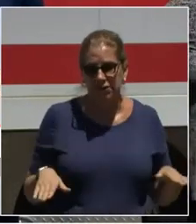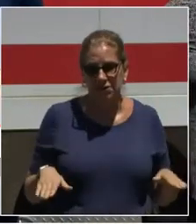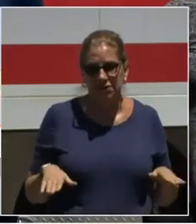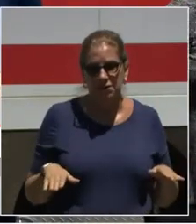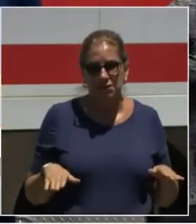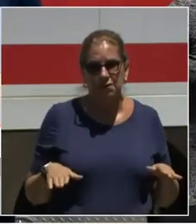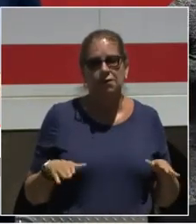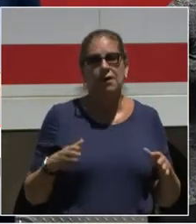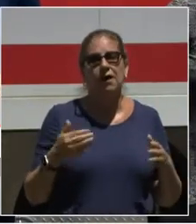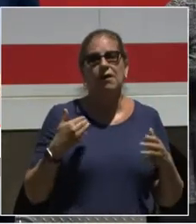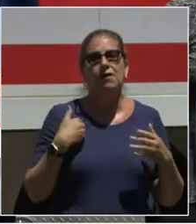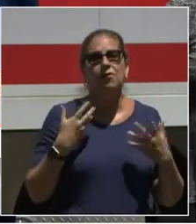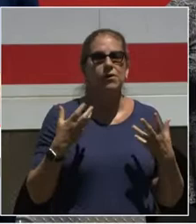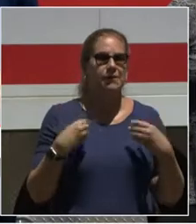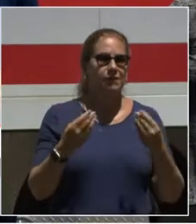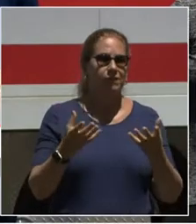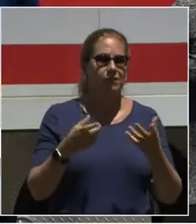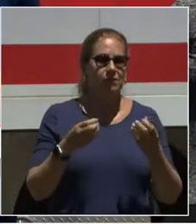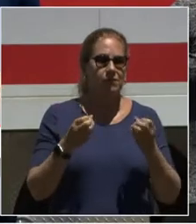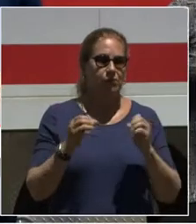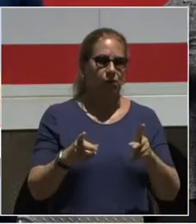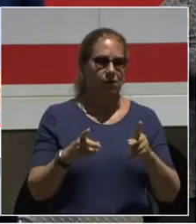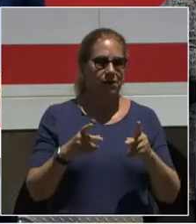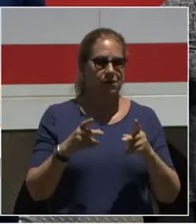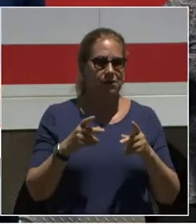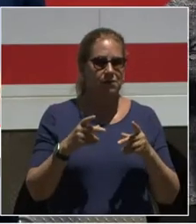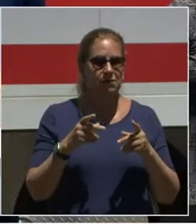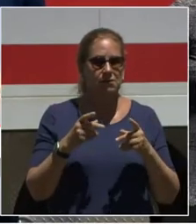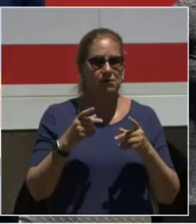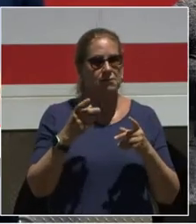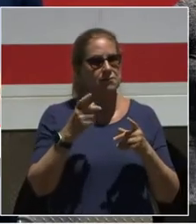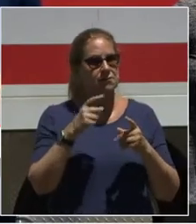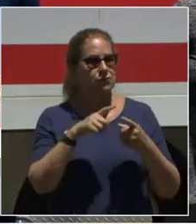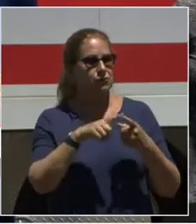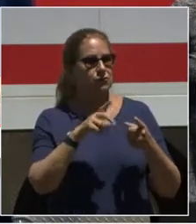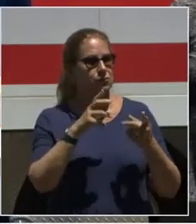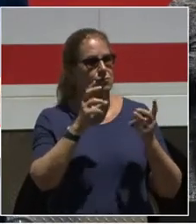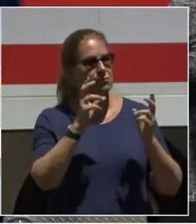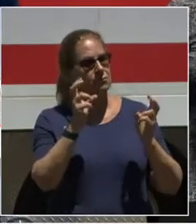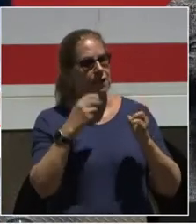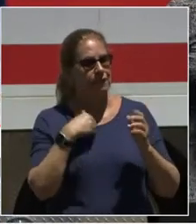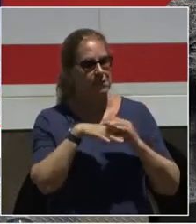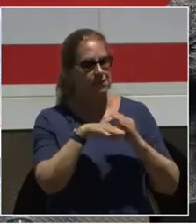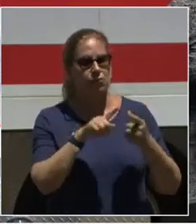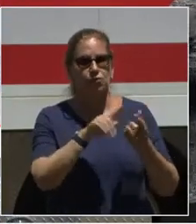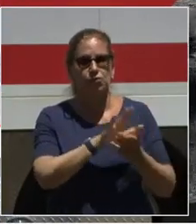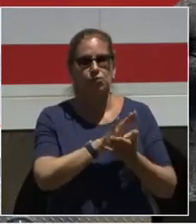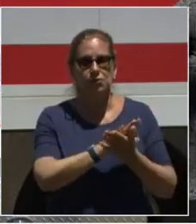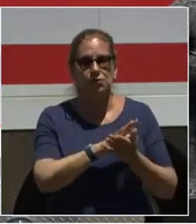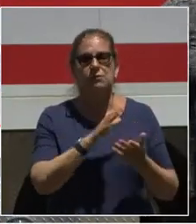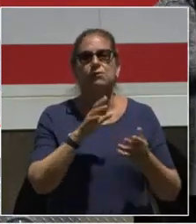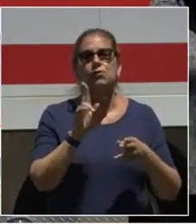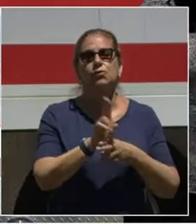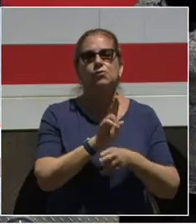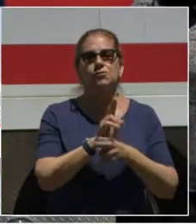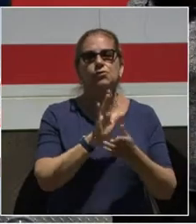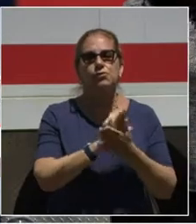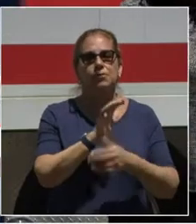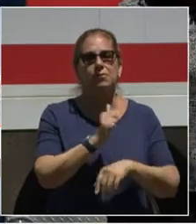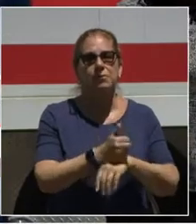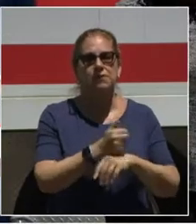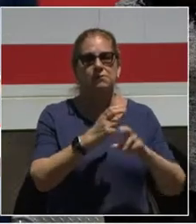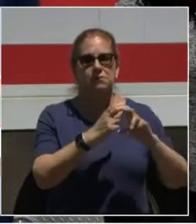if they would like to have a school-based site occur at their school location. Schools can reach out to DC Health and have those resources